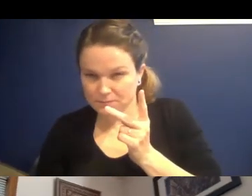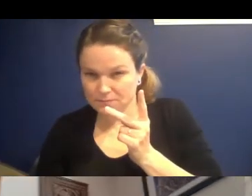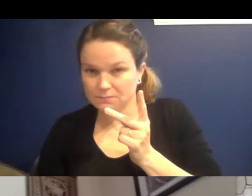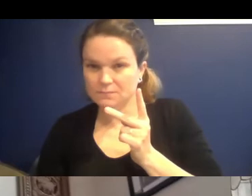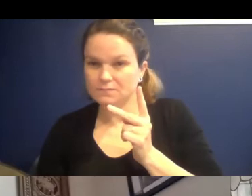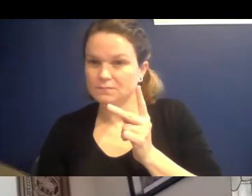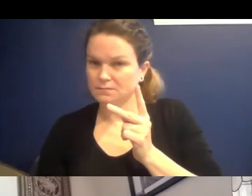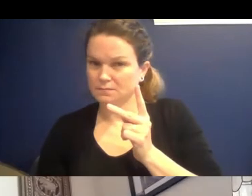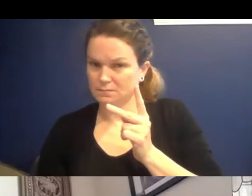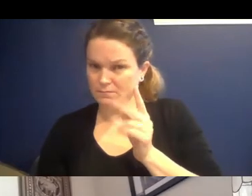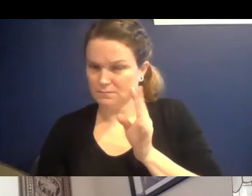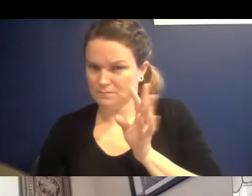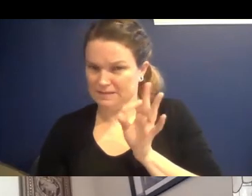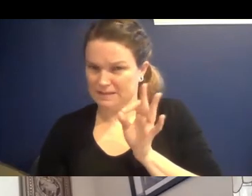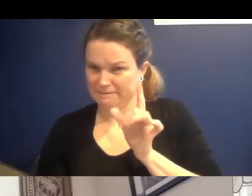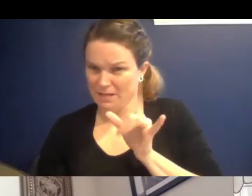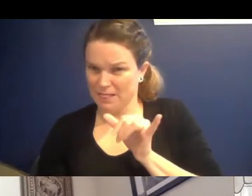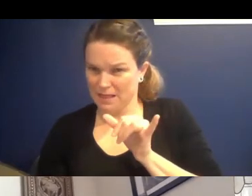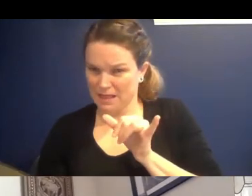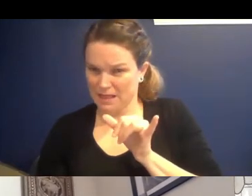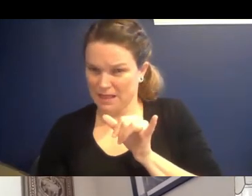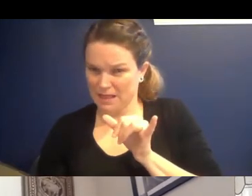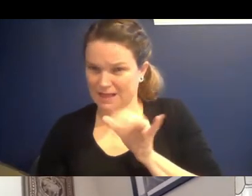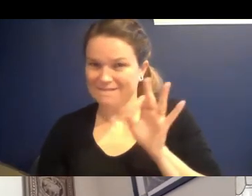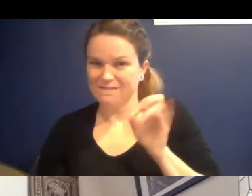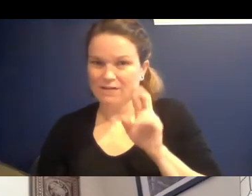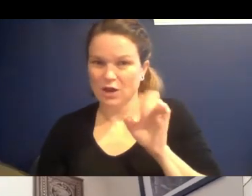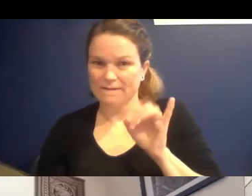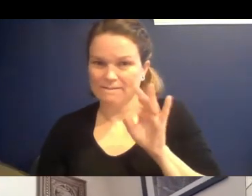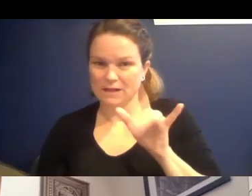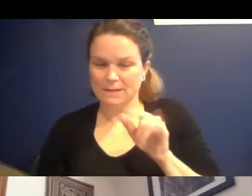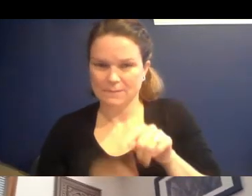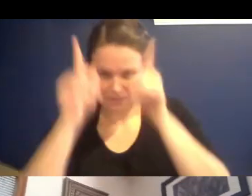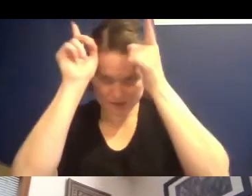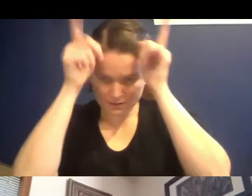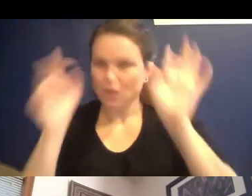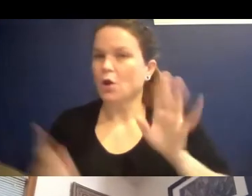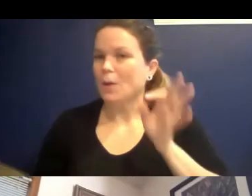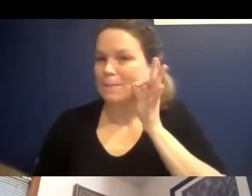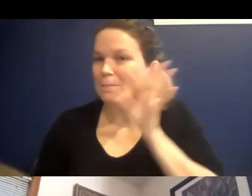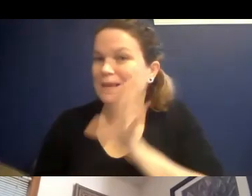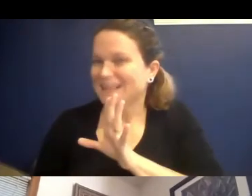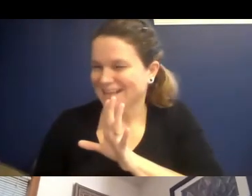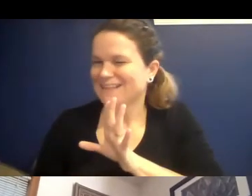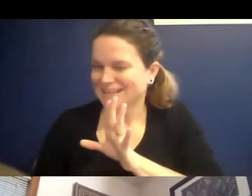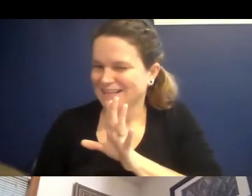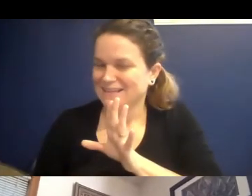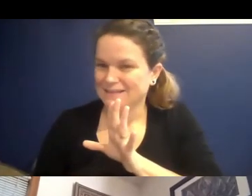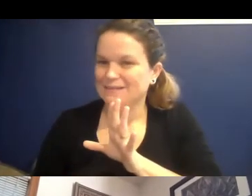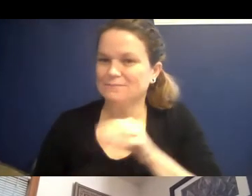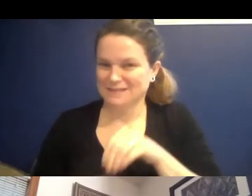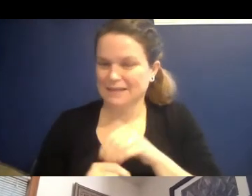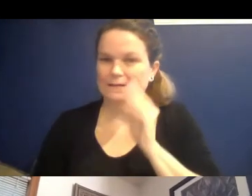I believe that's a flower fly, except it has long antennae. So that's a bee, and in Coreopsis.